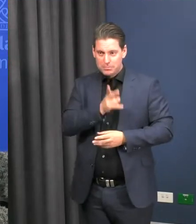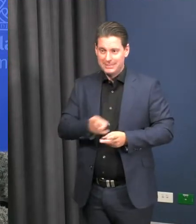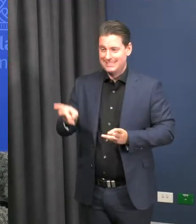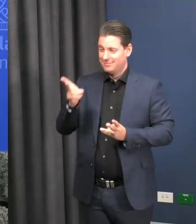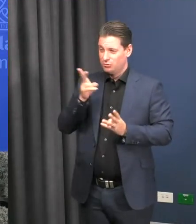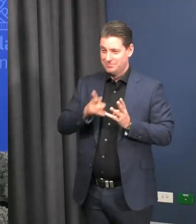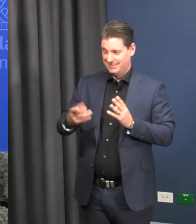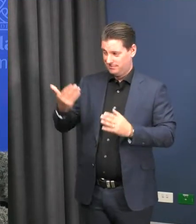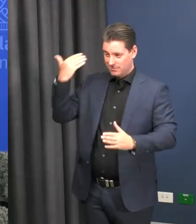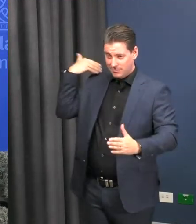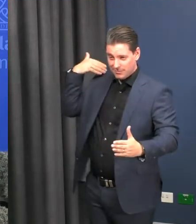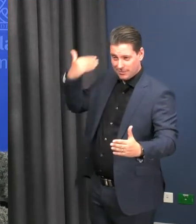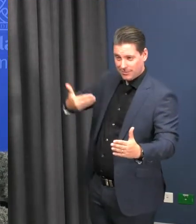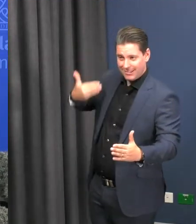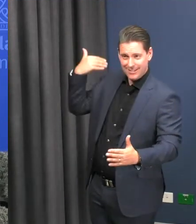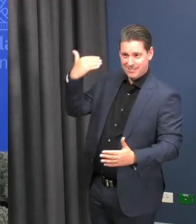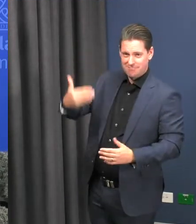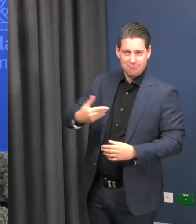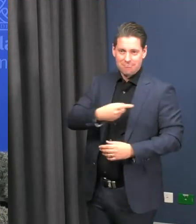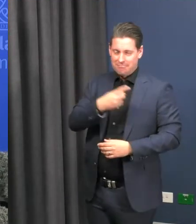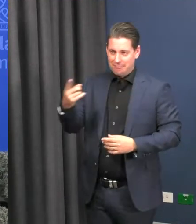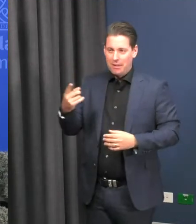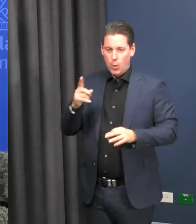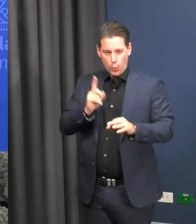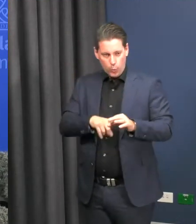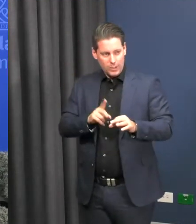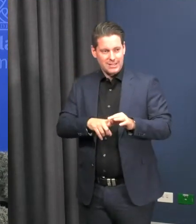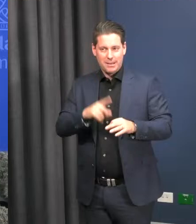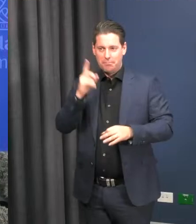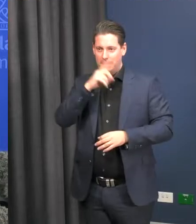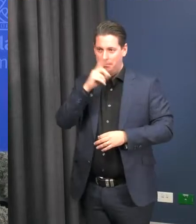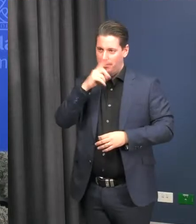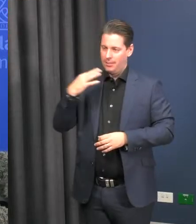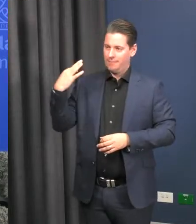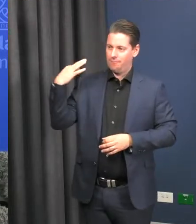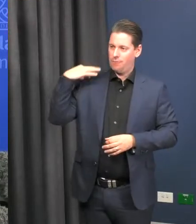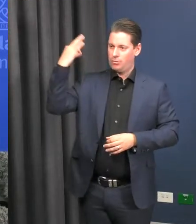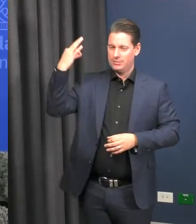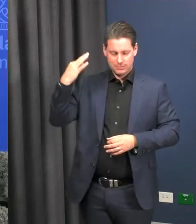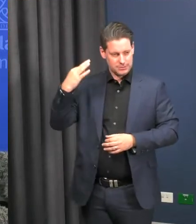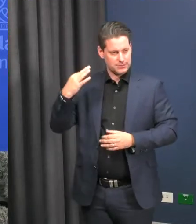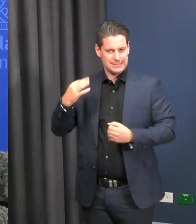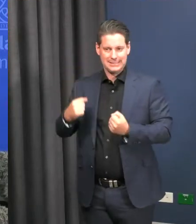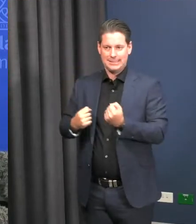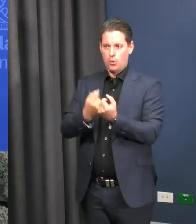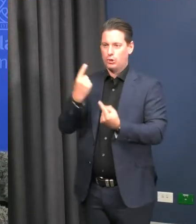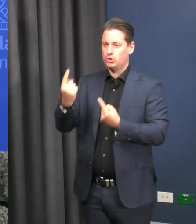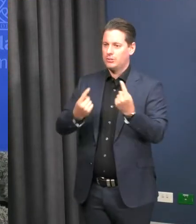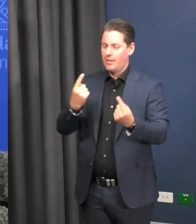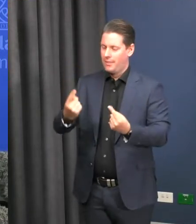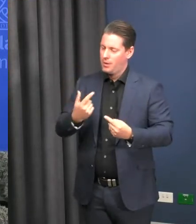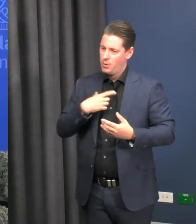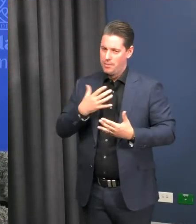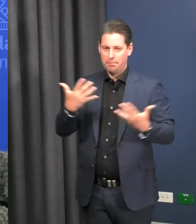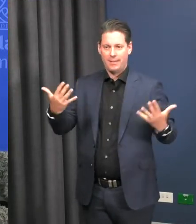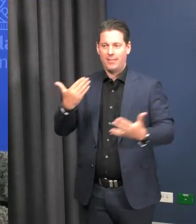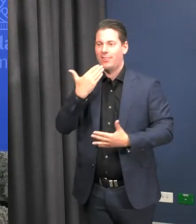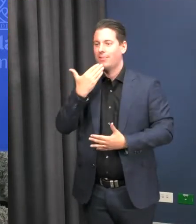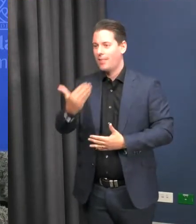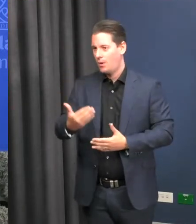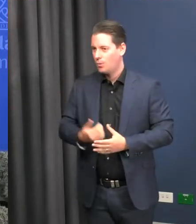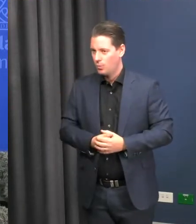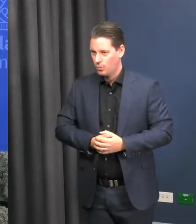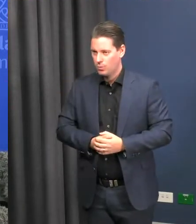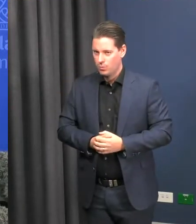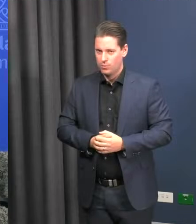after time, and I pay tribute to all those people who are showing their care for others